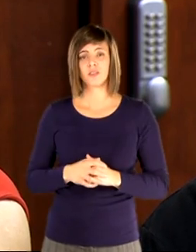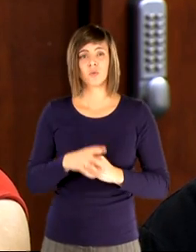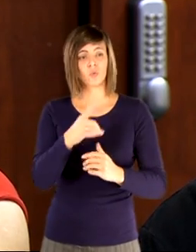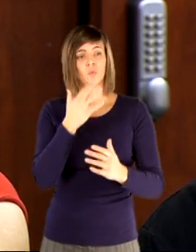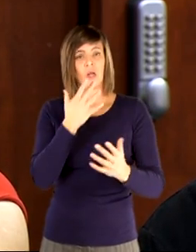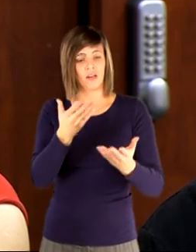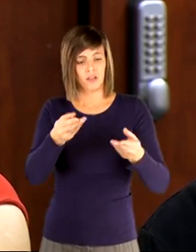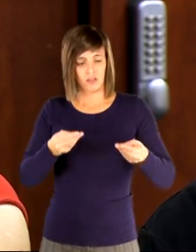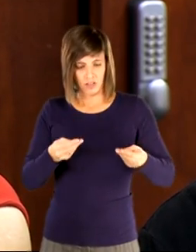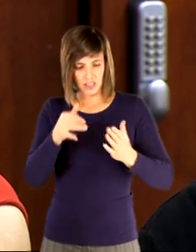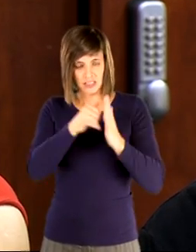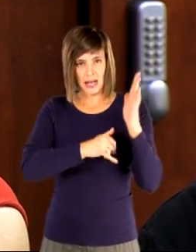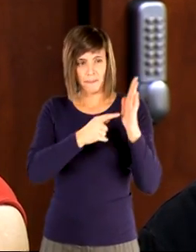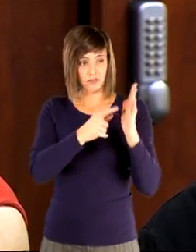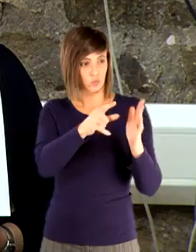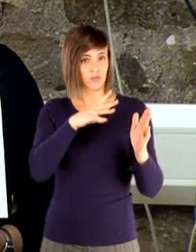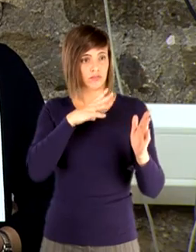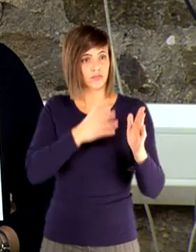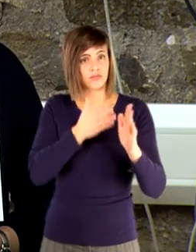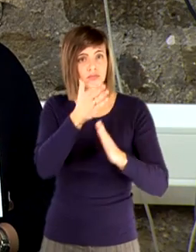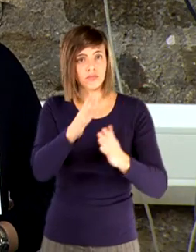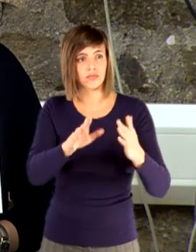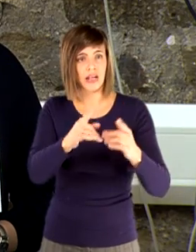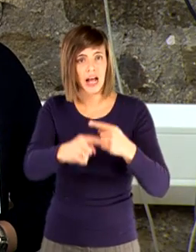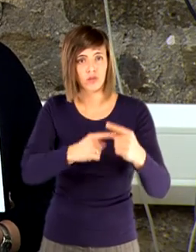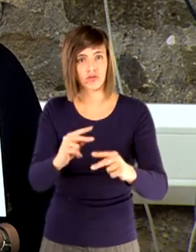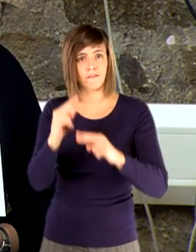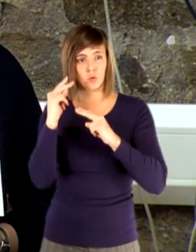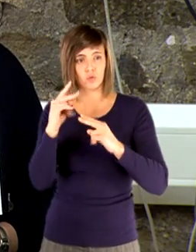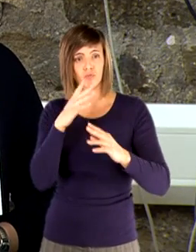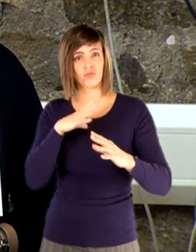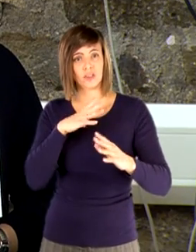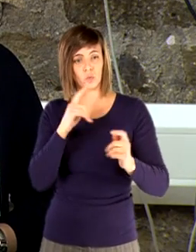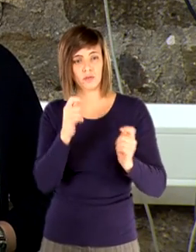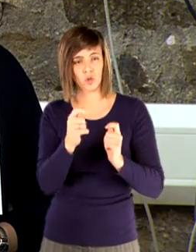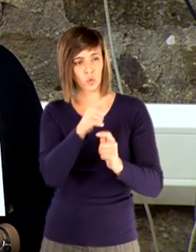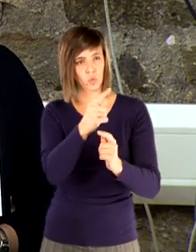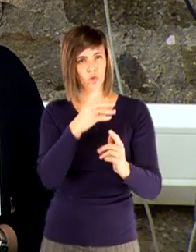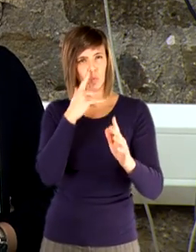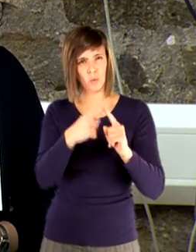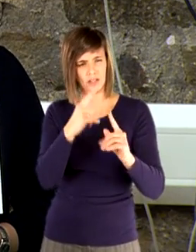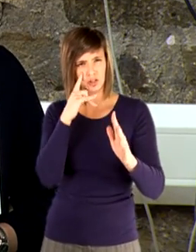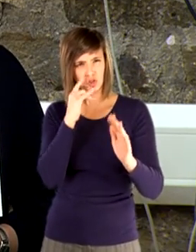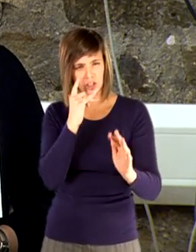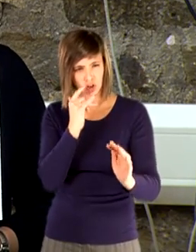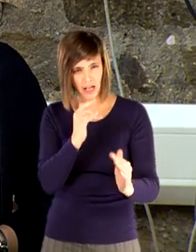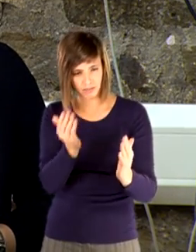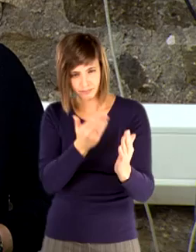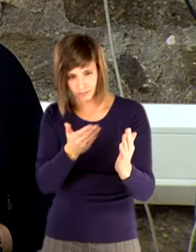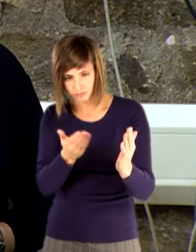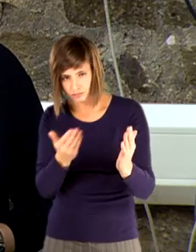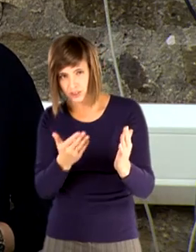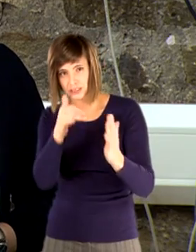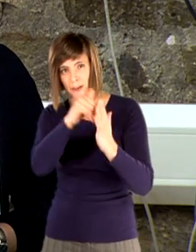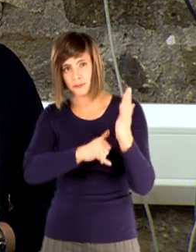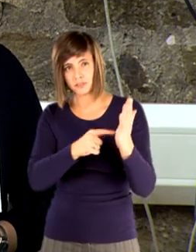then, if I were you, when I get your statement, or if you're going to an annual review ready to amend the statement, I would go through and do a quick analysis, maybe not word